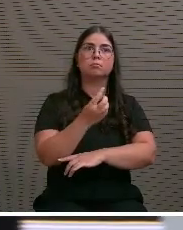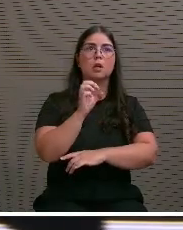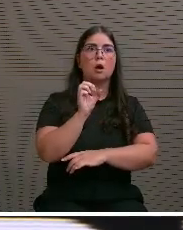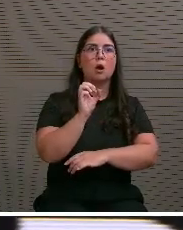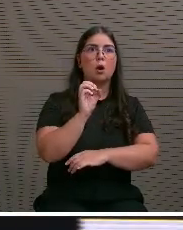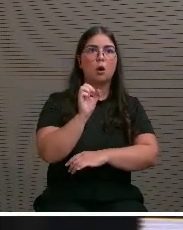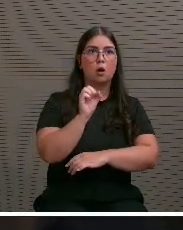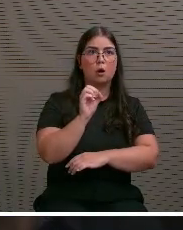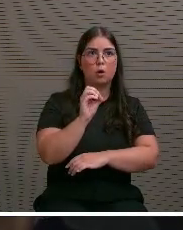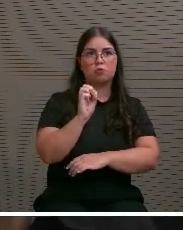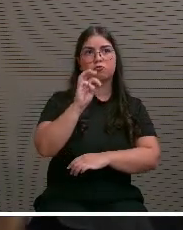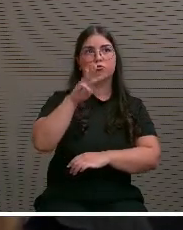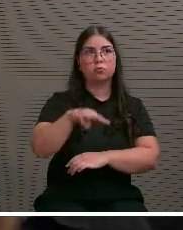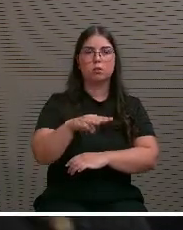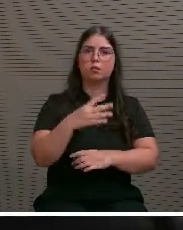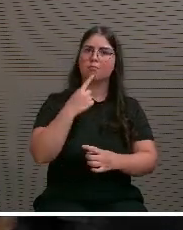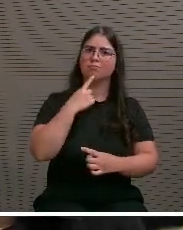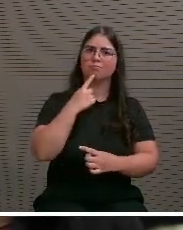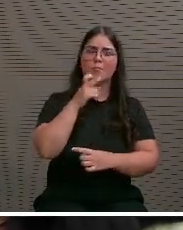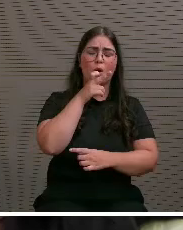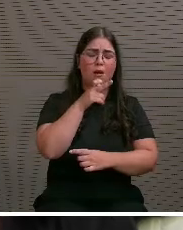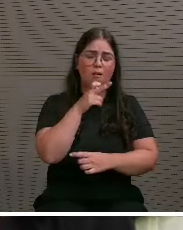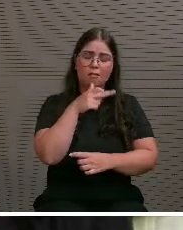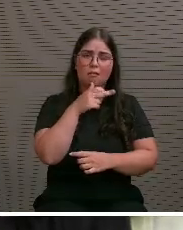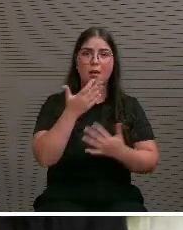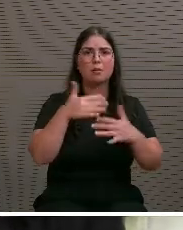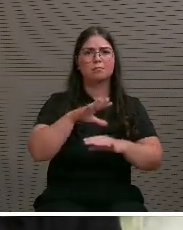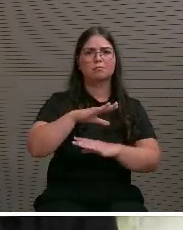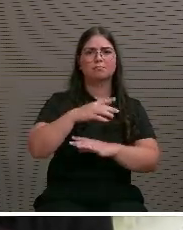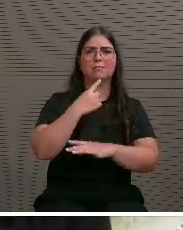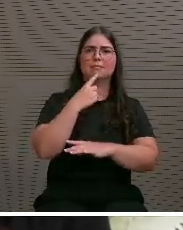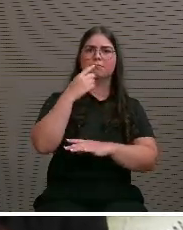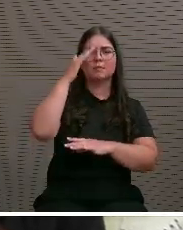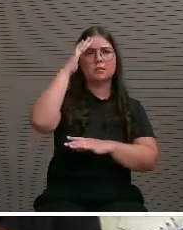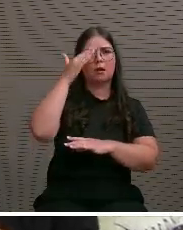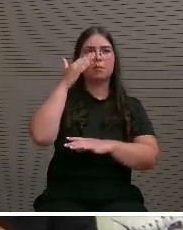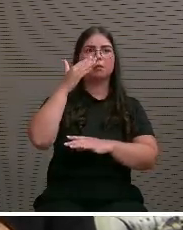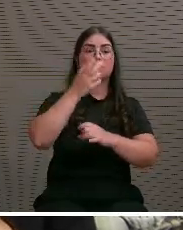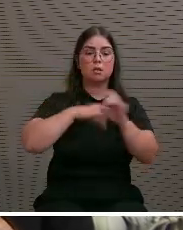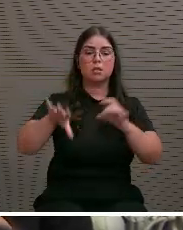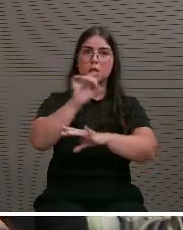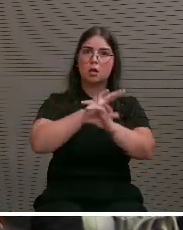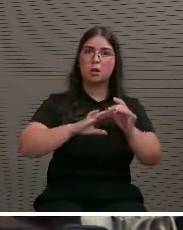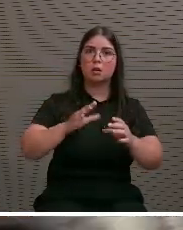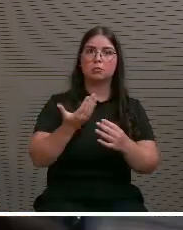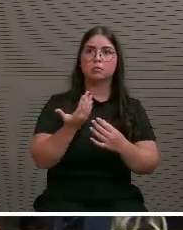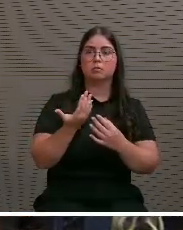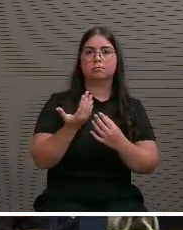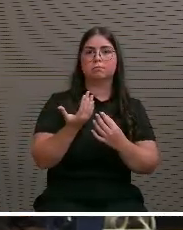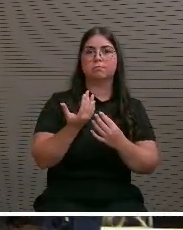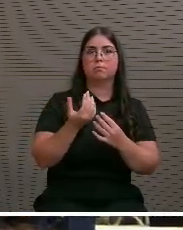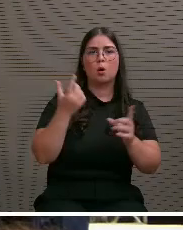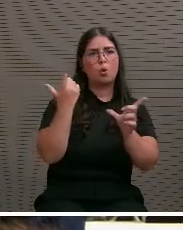You know, in Europe, you're not allowed to consume GMOs, at least in Europe. You can't go and buy them. There's a